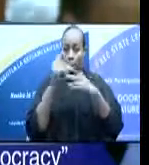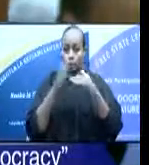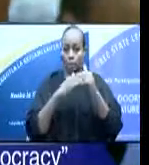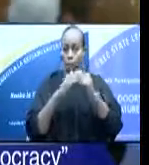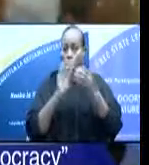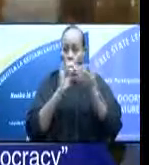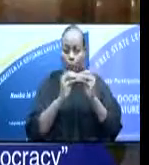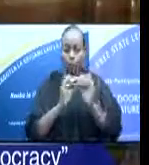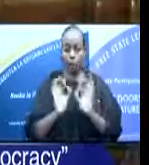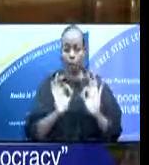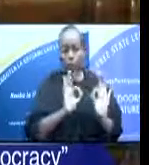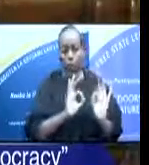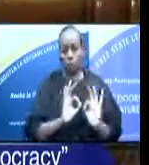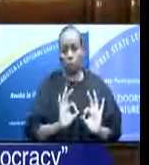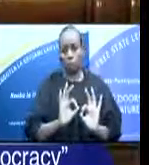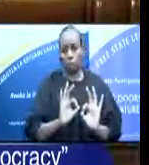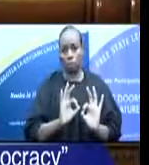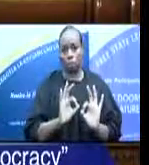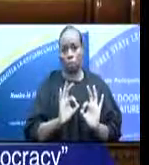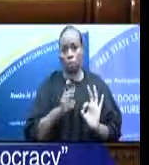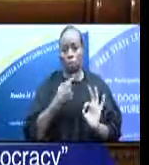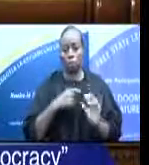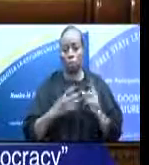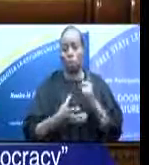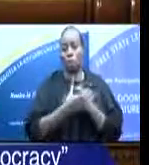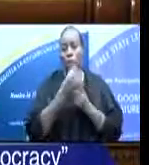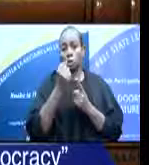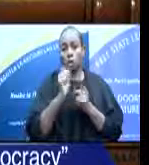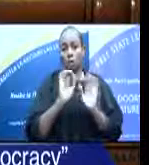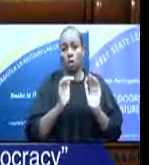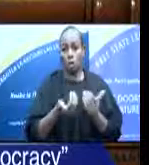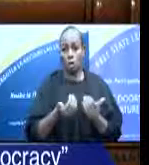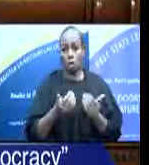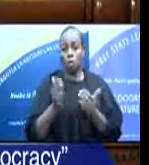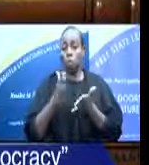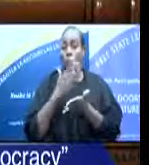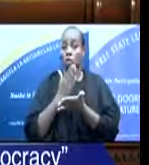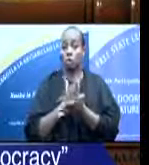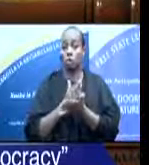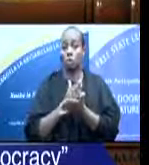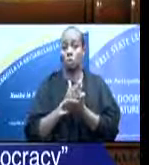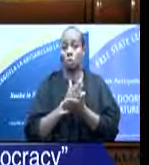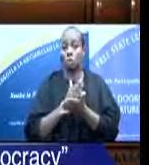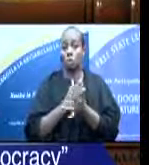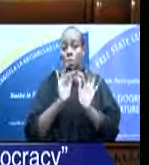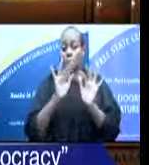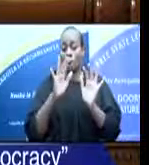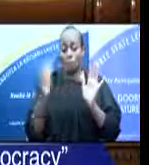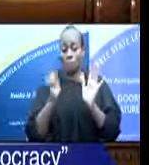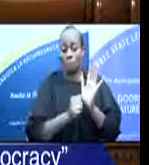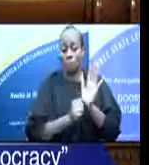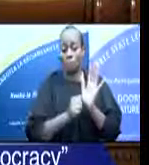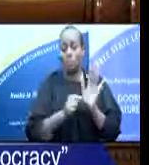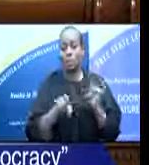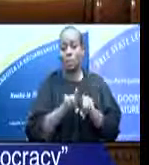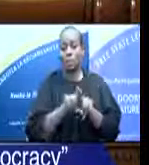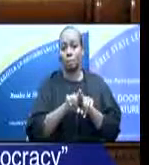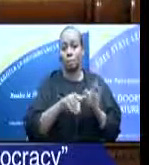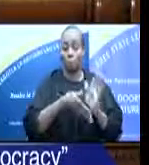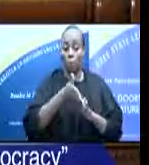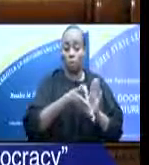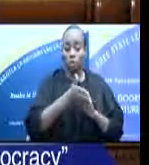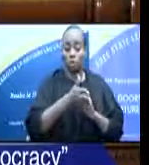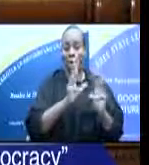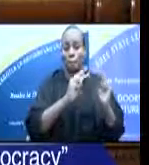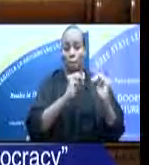ideal status. It will achieve this by making critical appointments such as operational